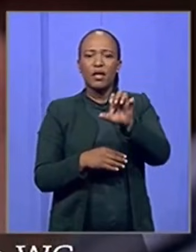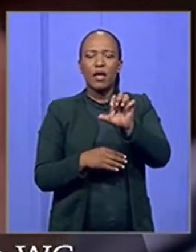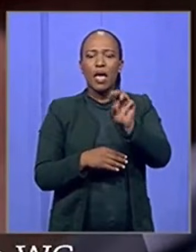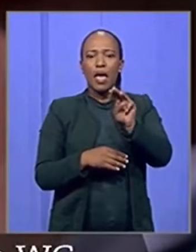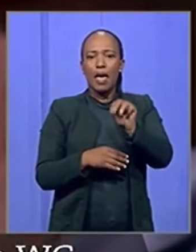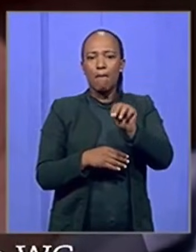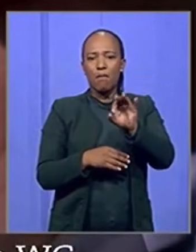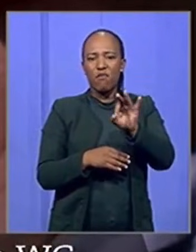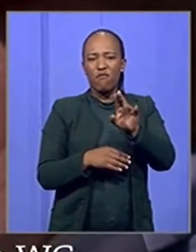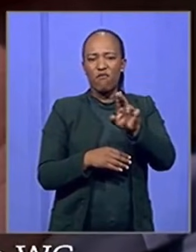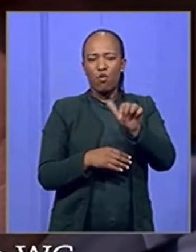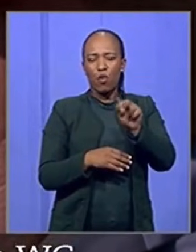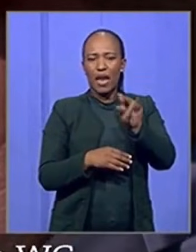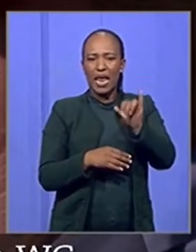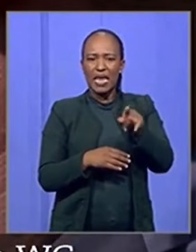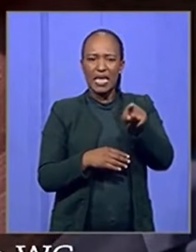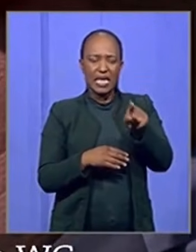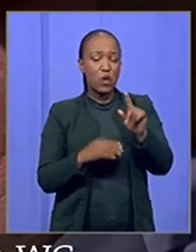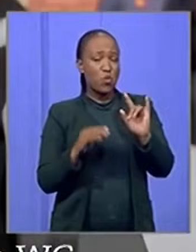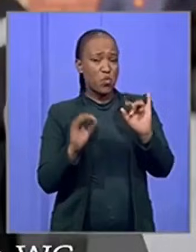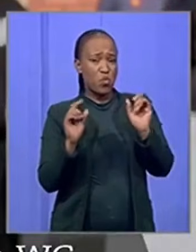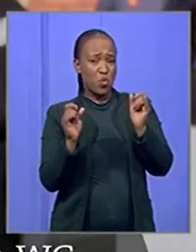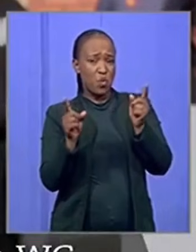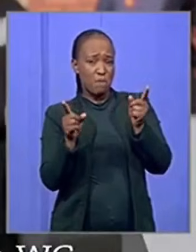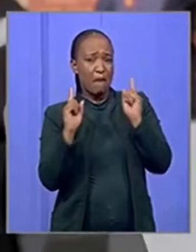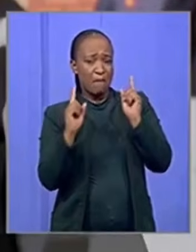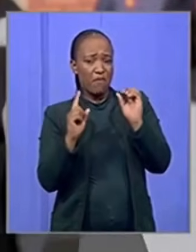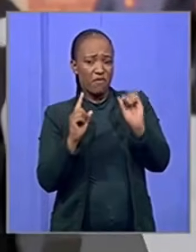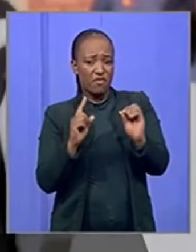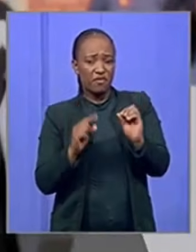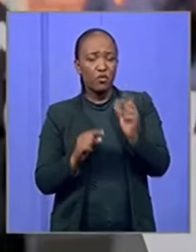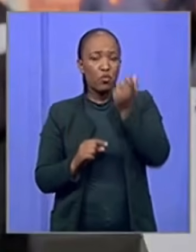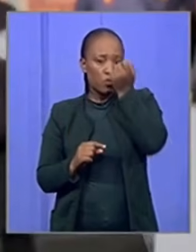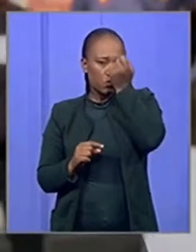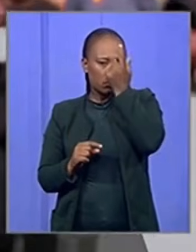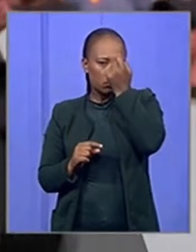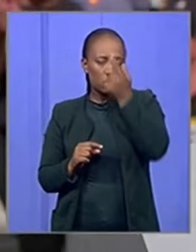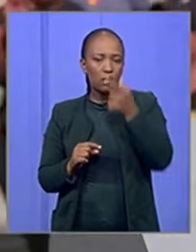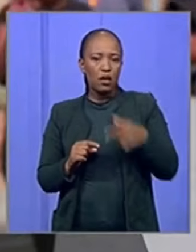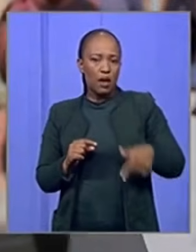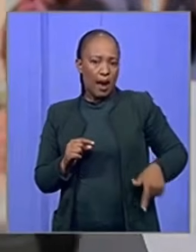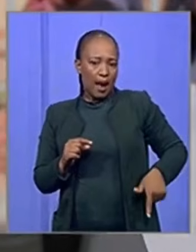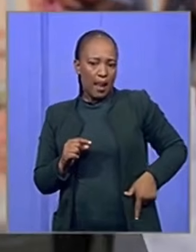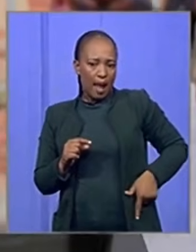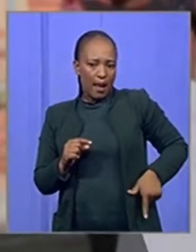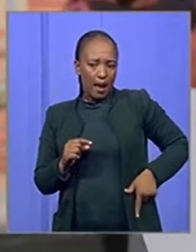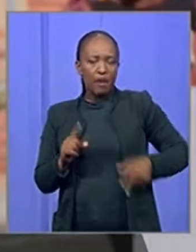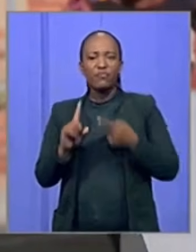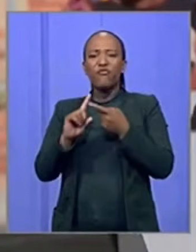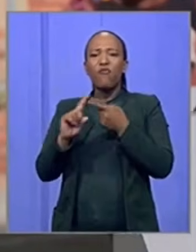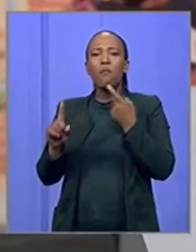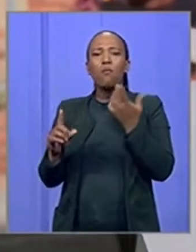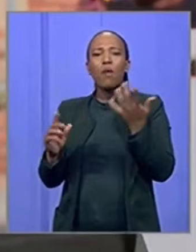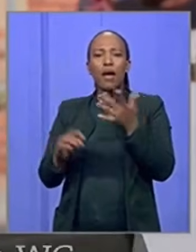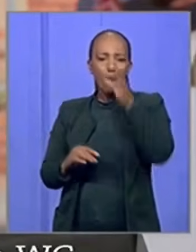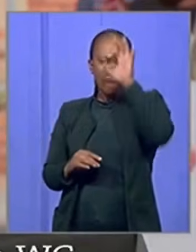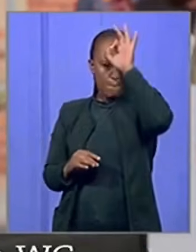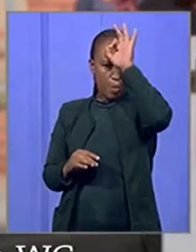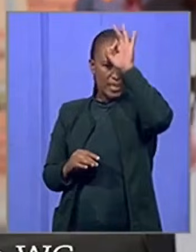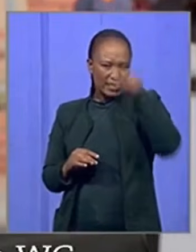tsa molao naheng. We understand some of these illegal firearms have come from the police. You would know that there is a case